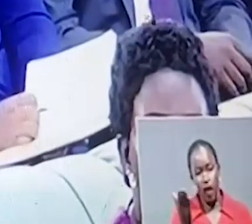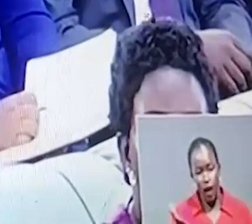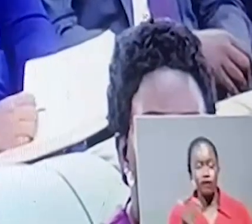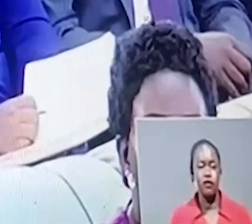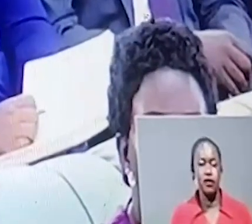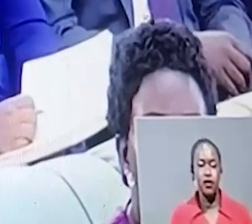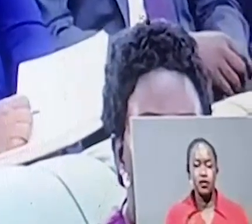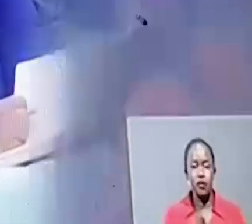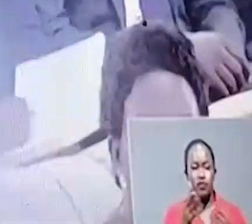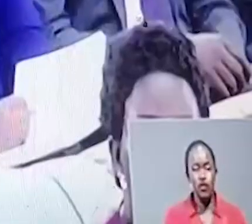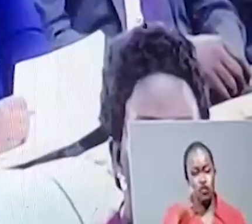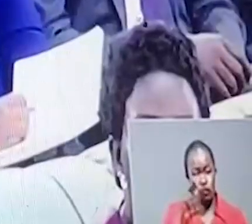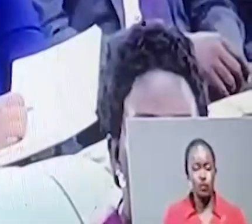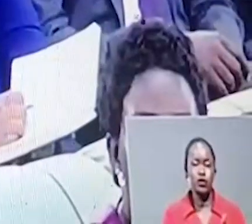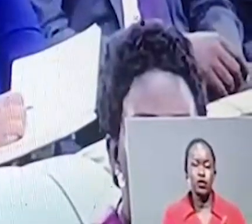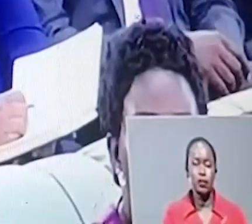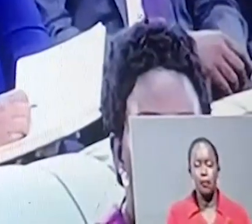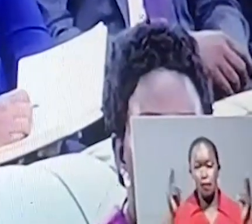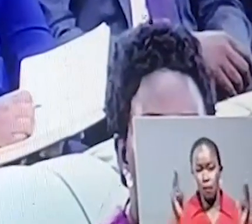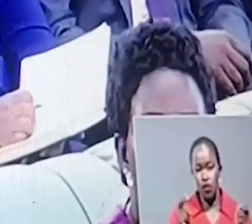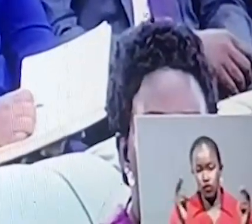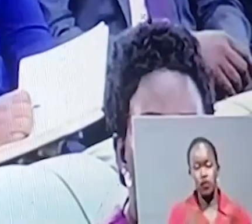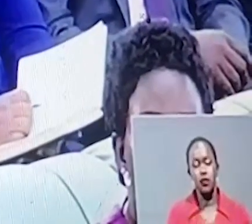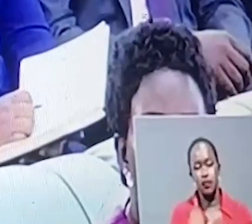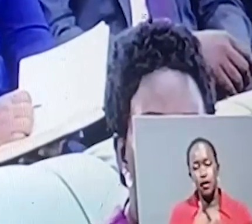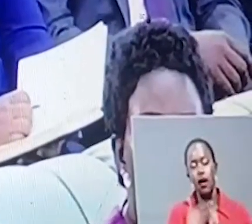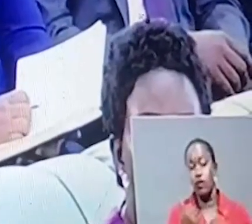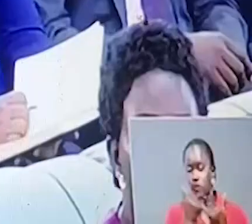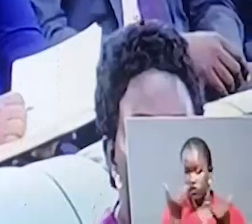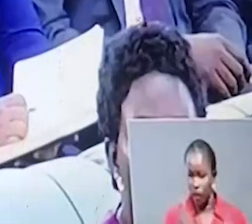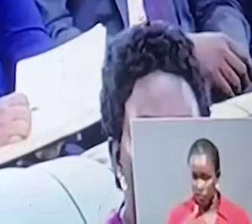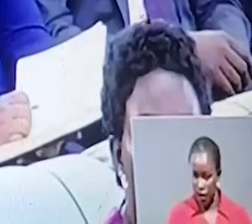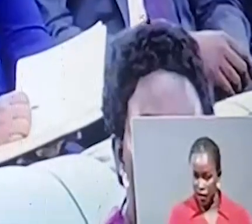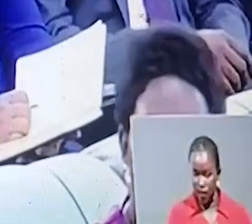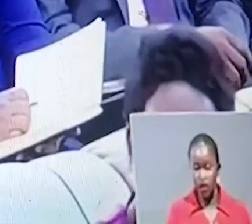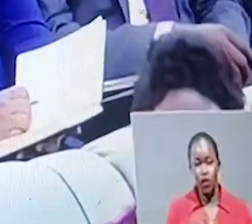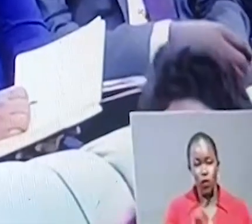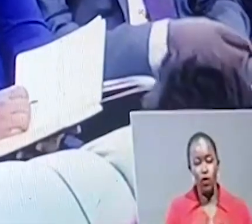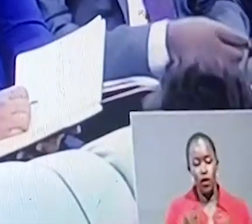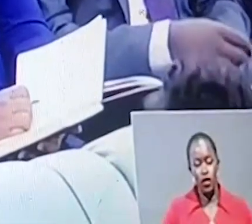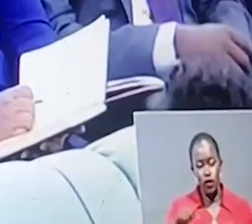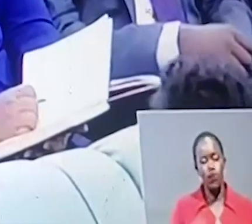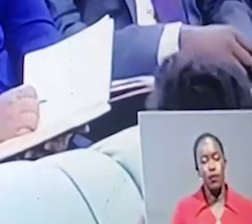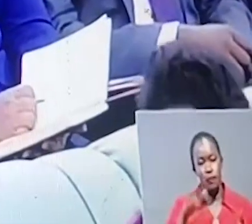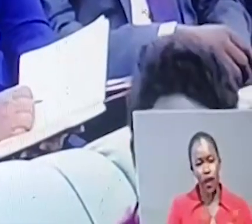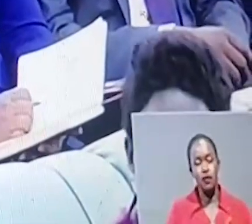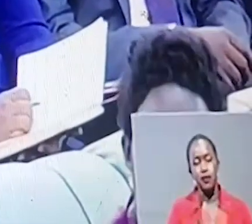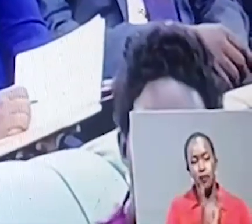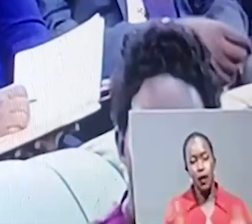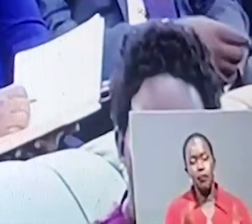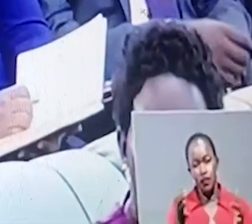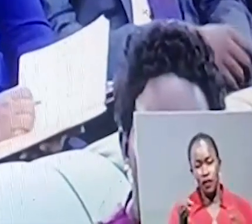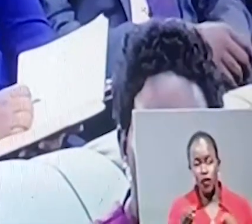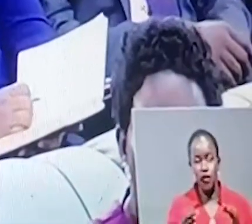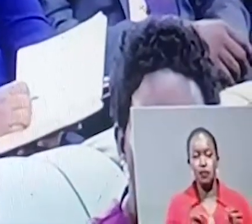passed the motions, I just wanted to alert the member that when we are passing the Public Finance Management